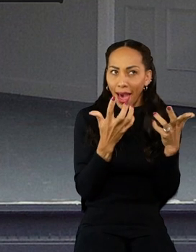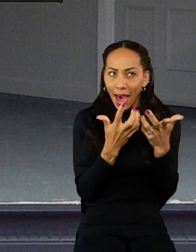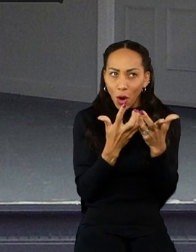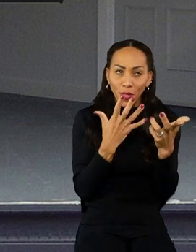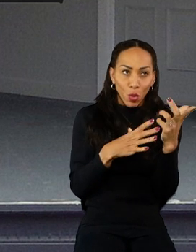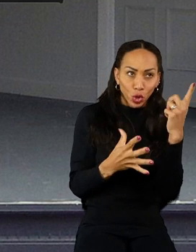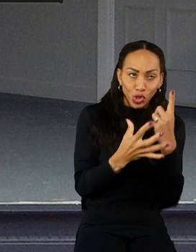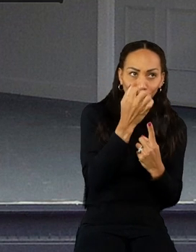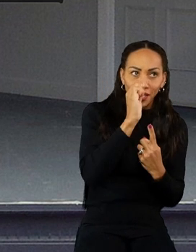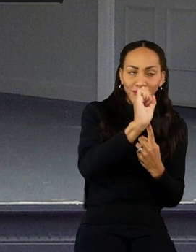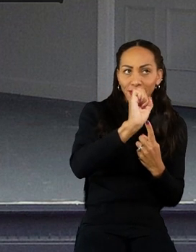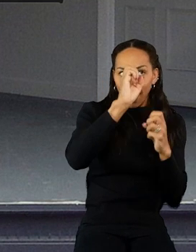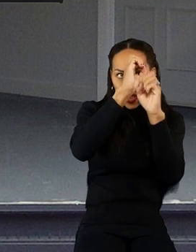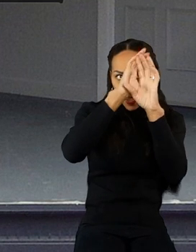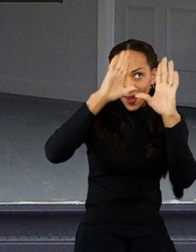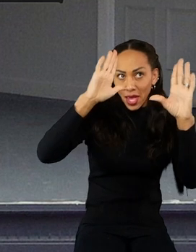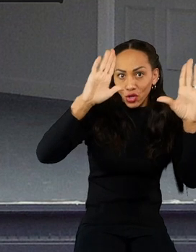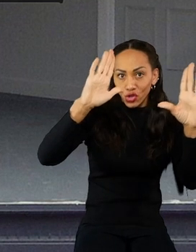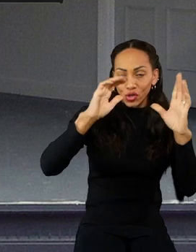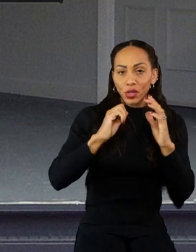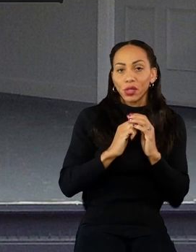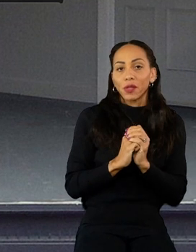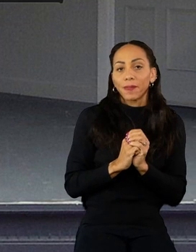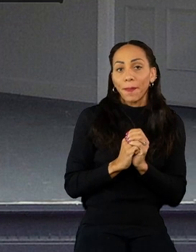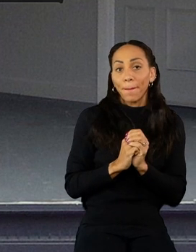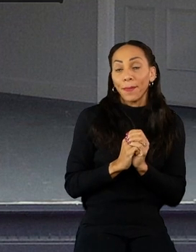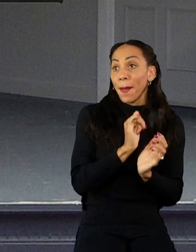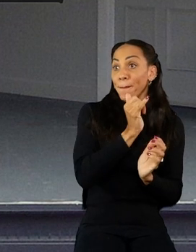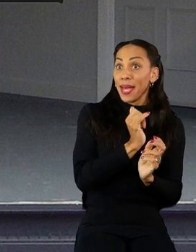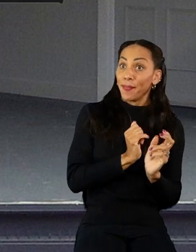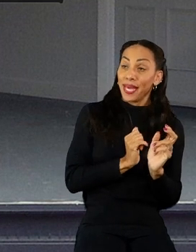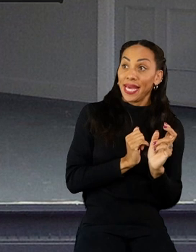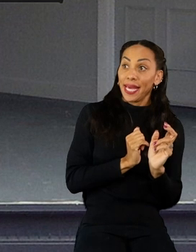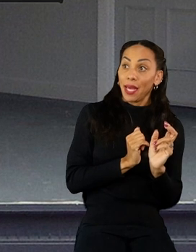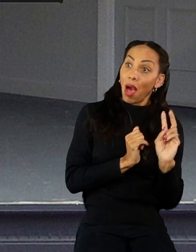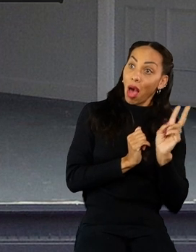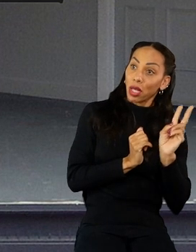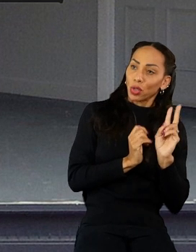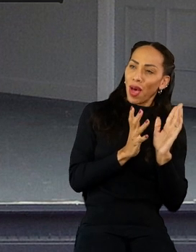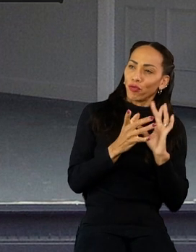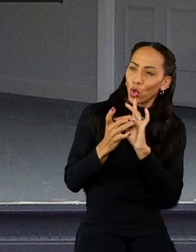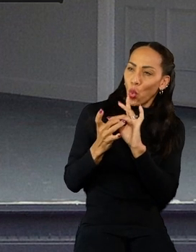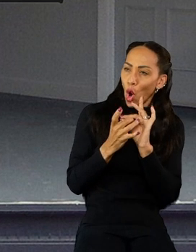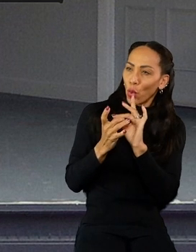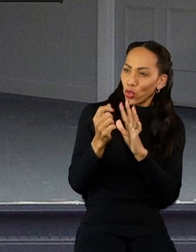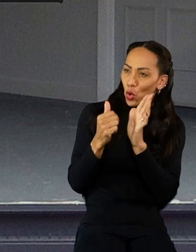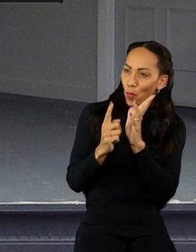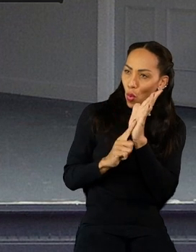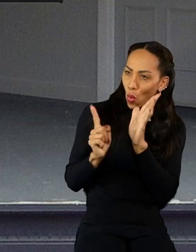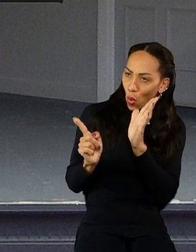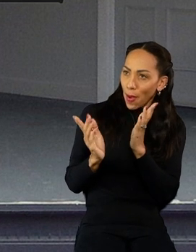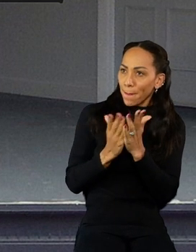grounding in how they want to make it work. But yeah, we may well end up having to work quite a